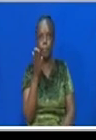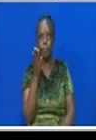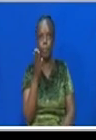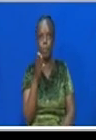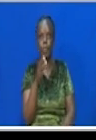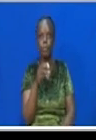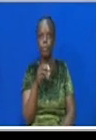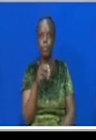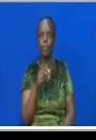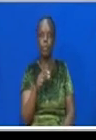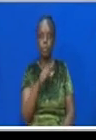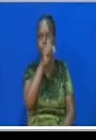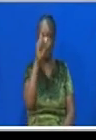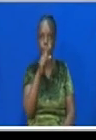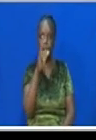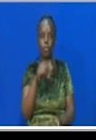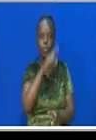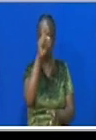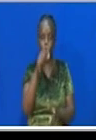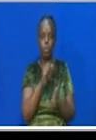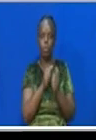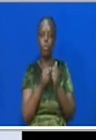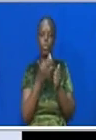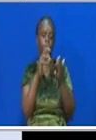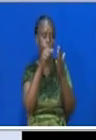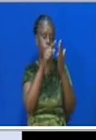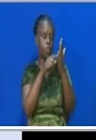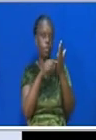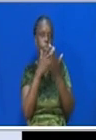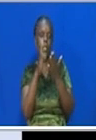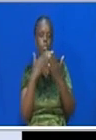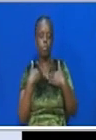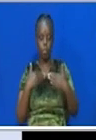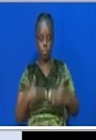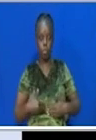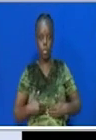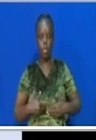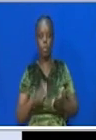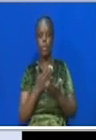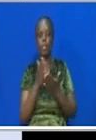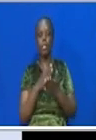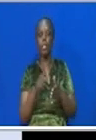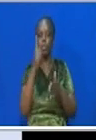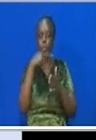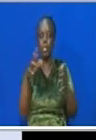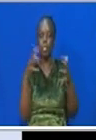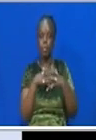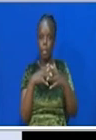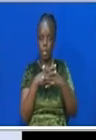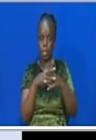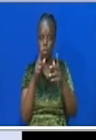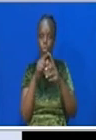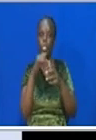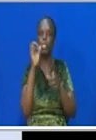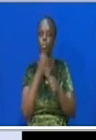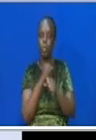we check on the question, which of the following parts of the human digestive system is correctly matched to its function?